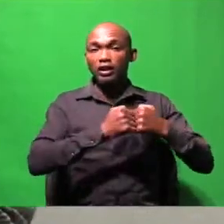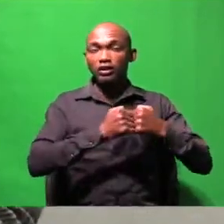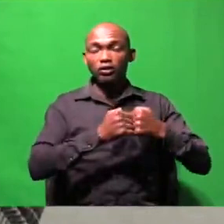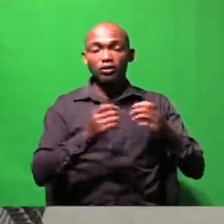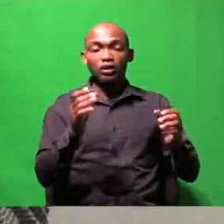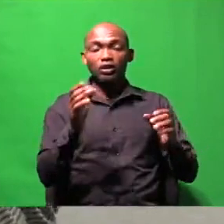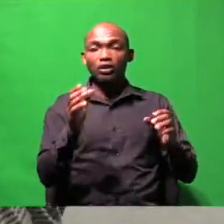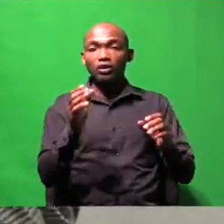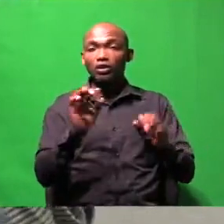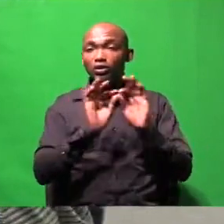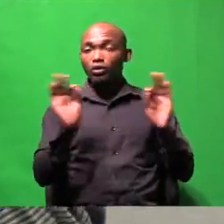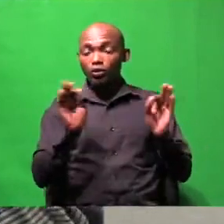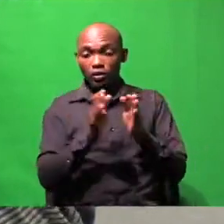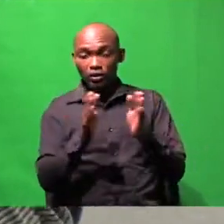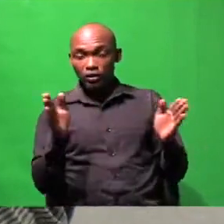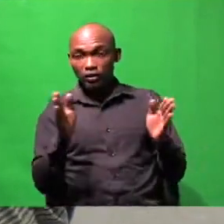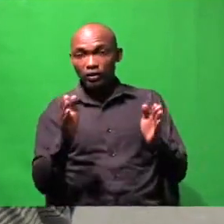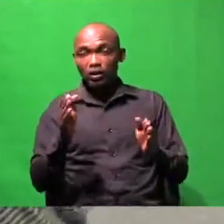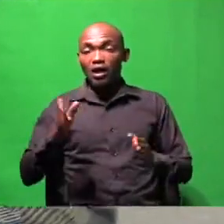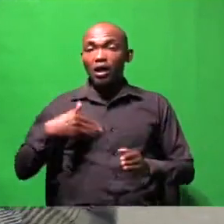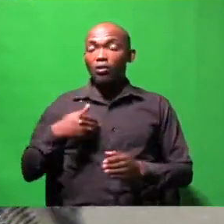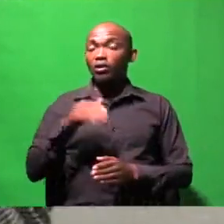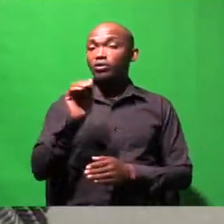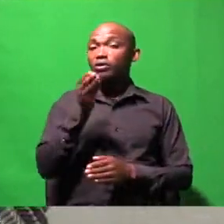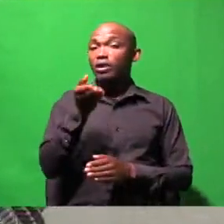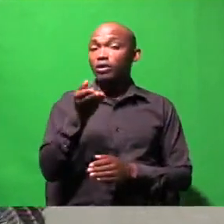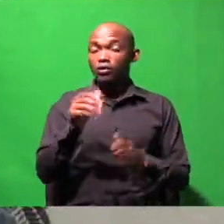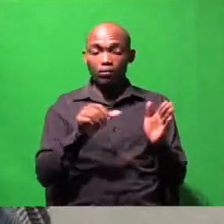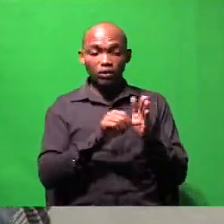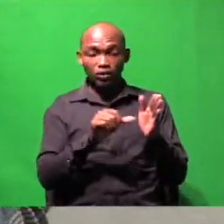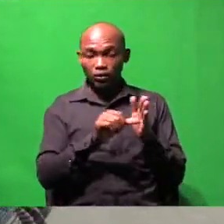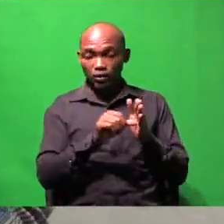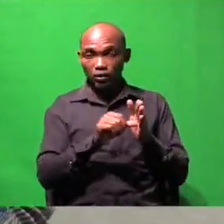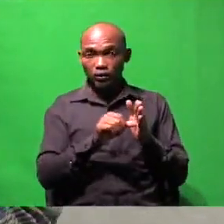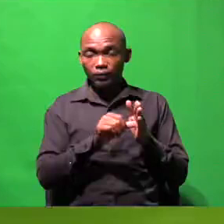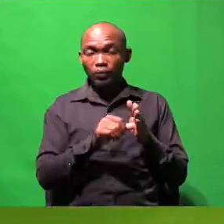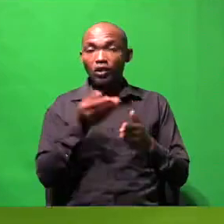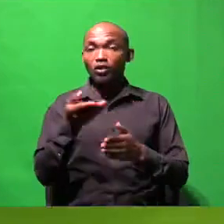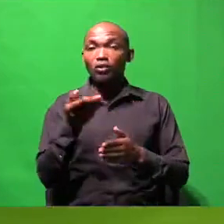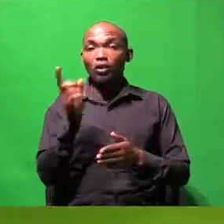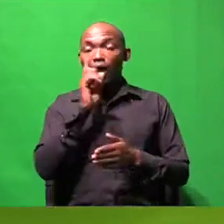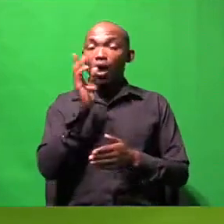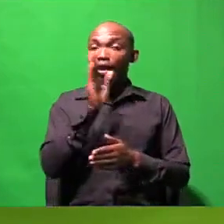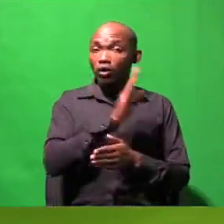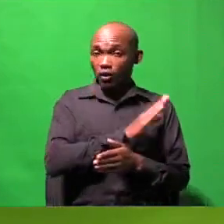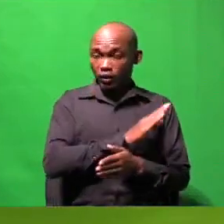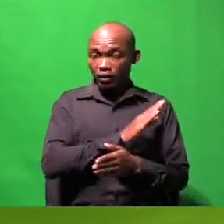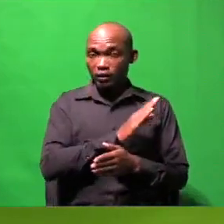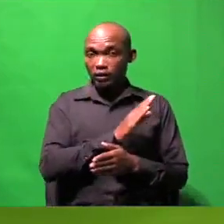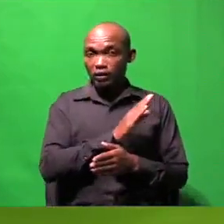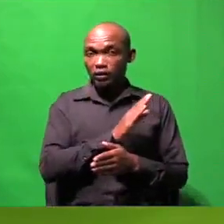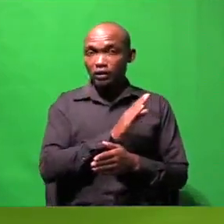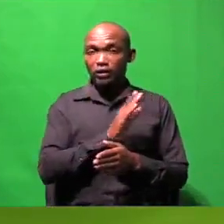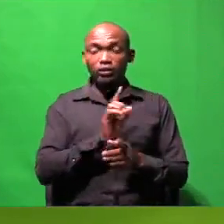do, what I want to tell you, my students, that you always have to change